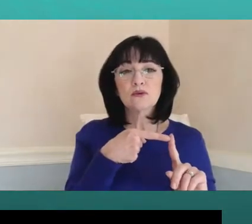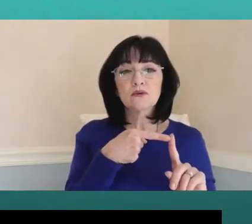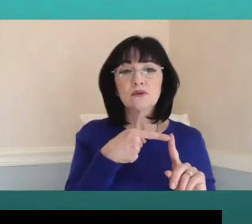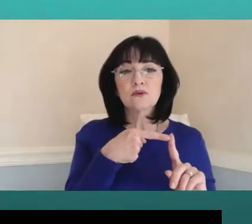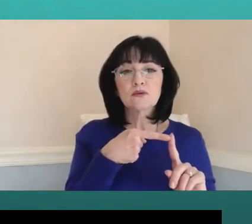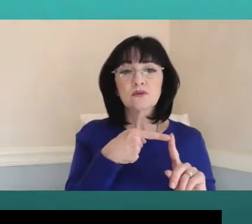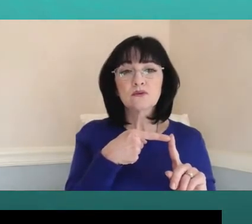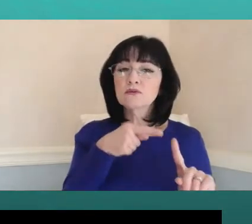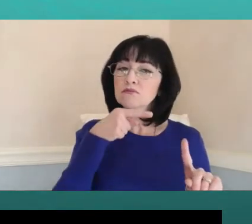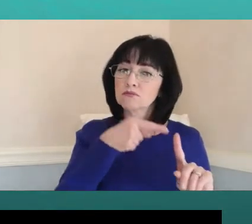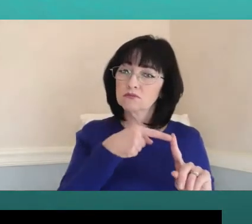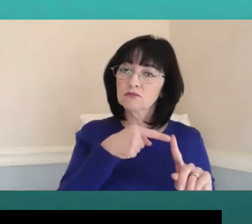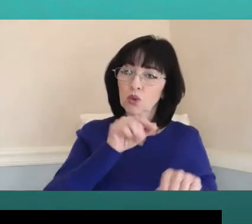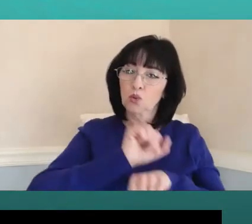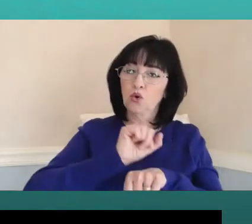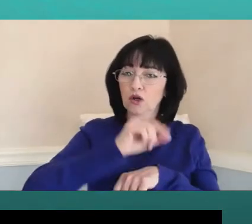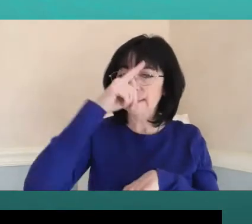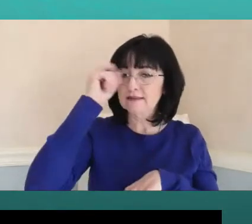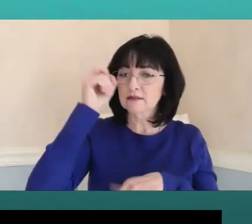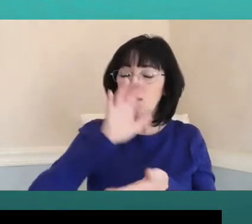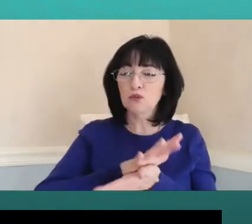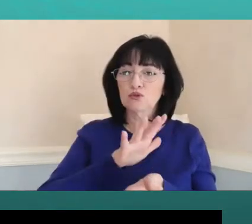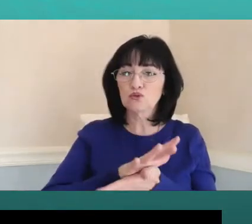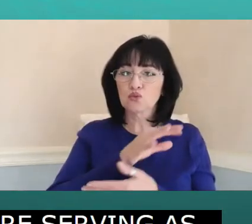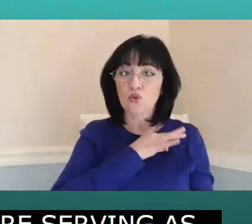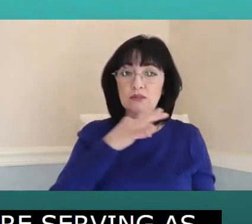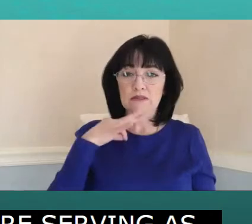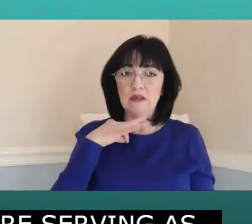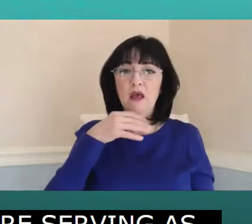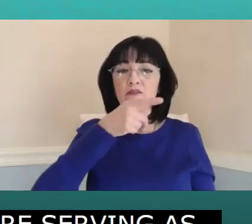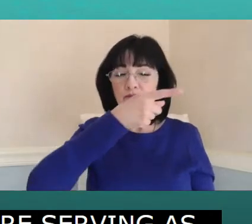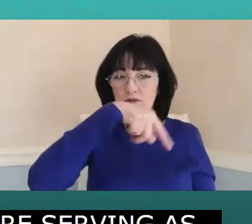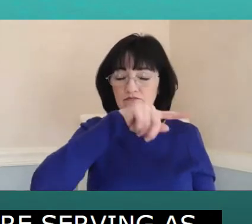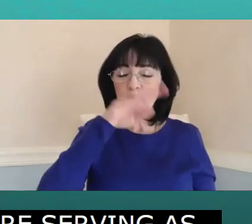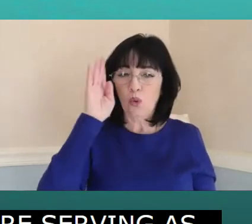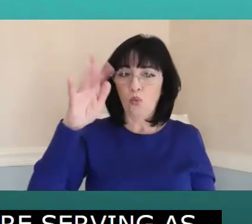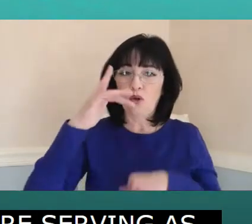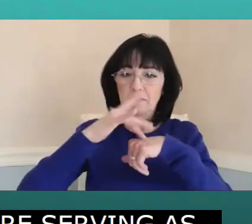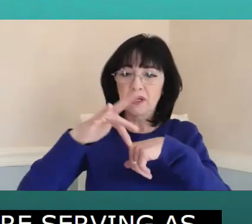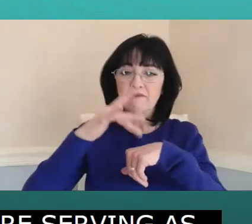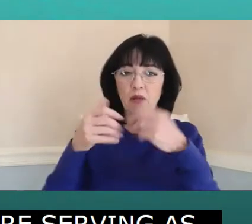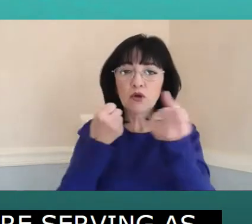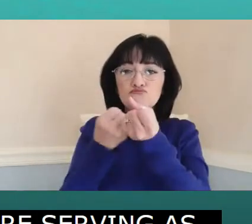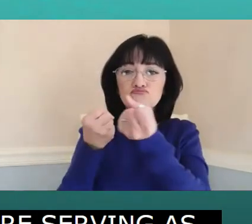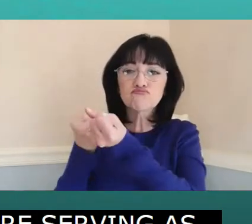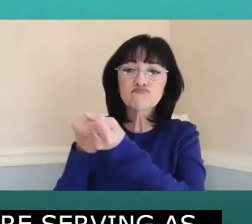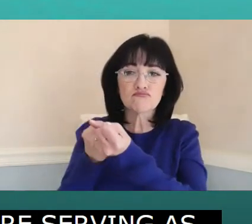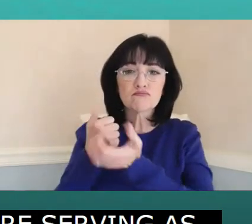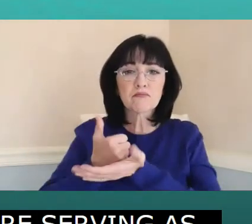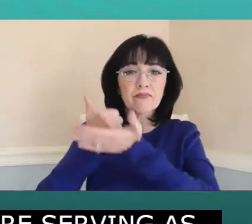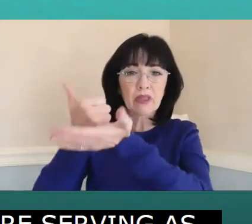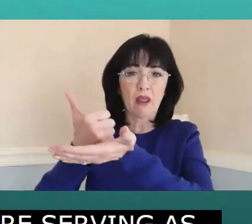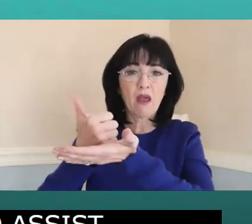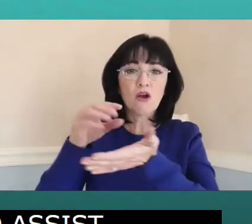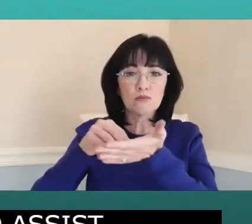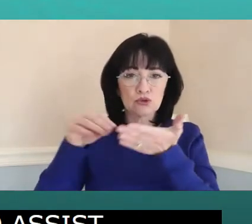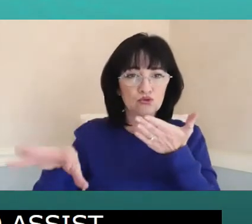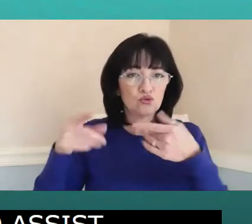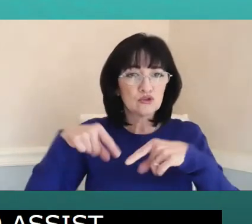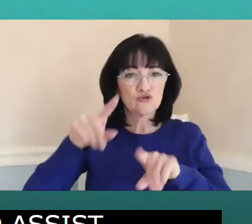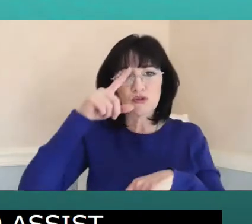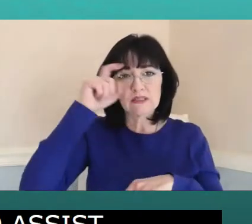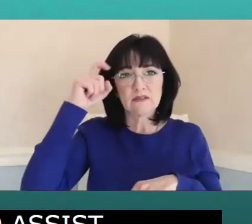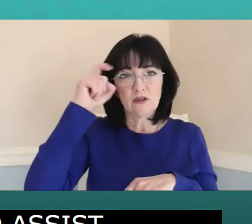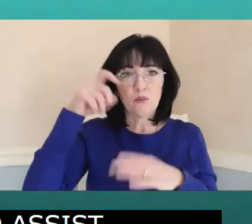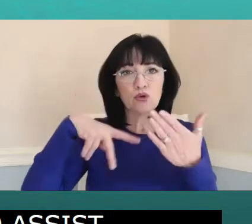serving as summer school staff, they will be available to assist students in the summer programs.